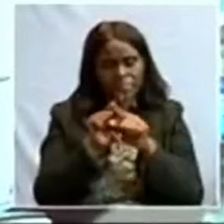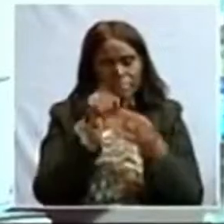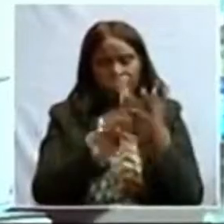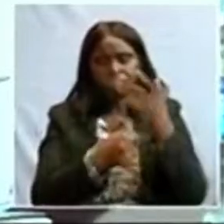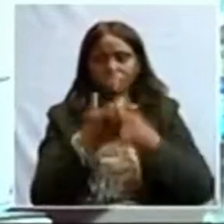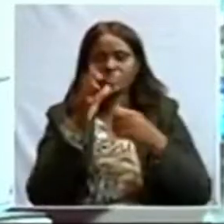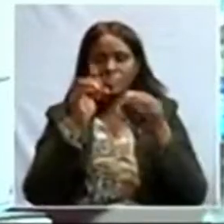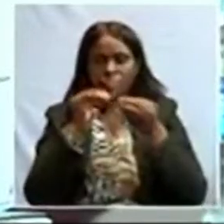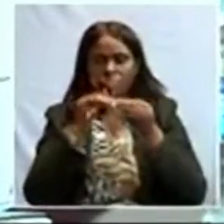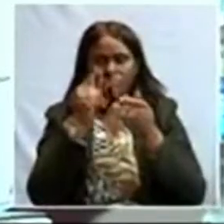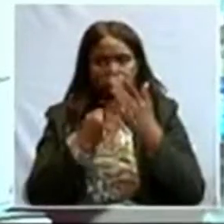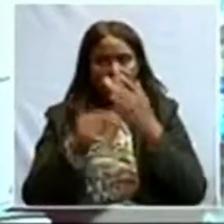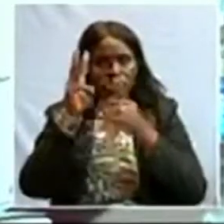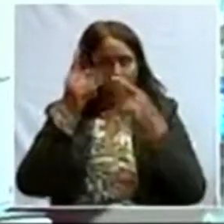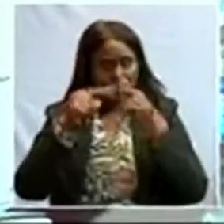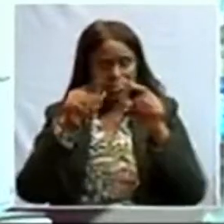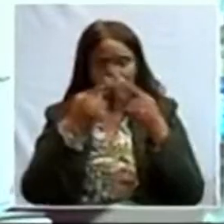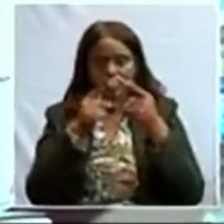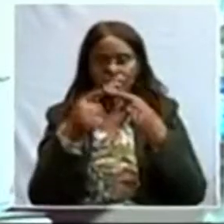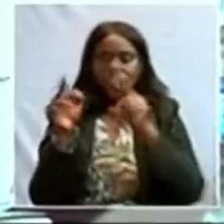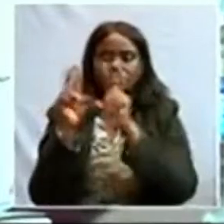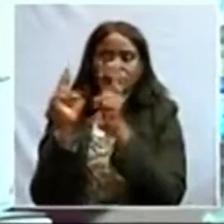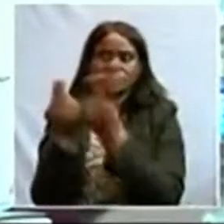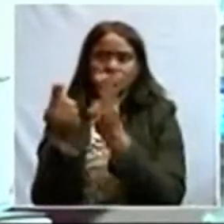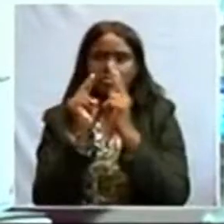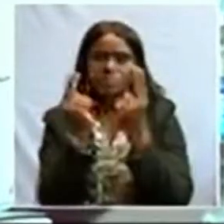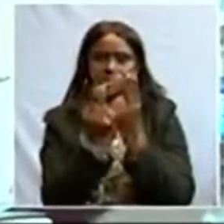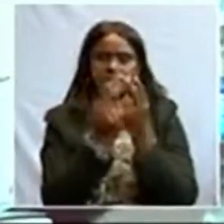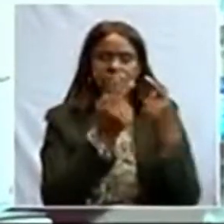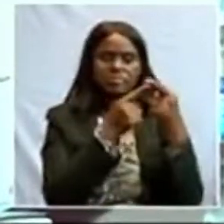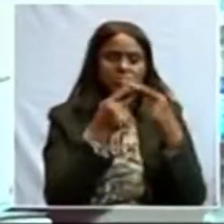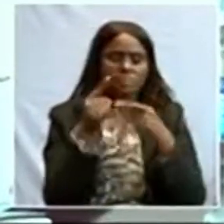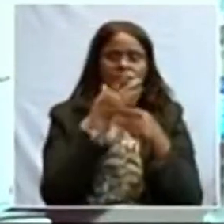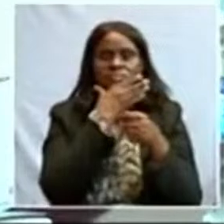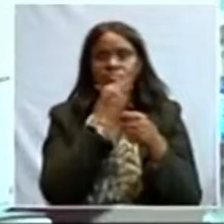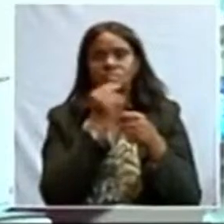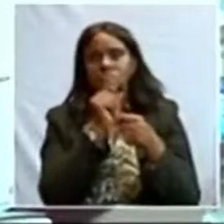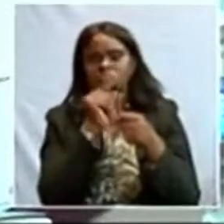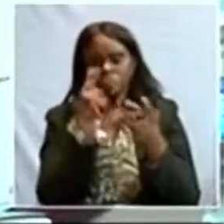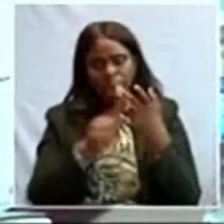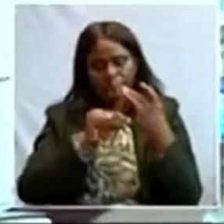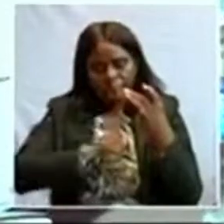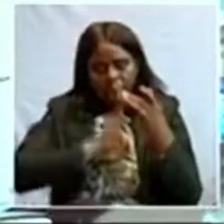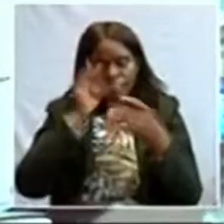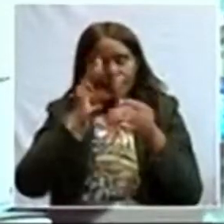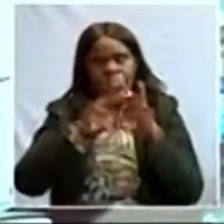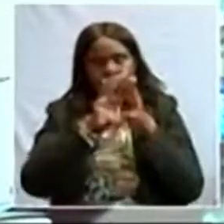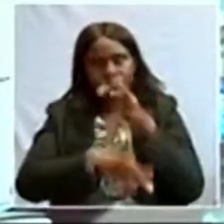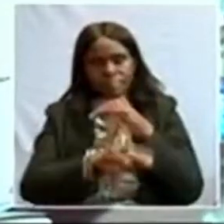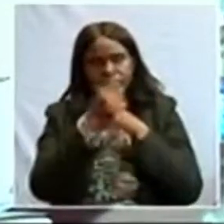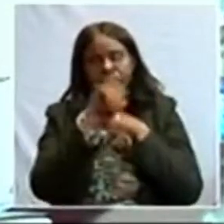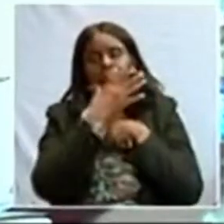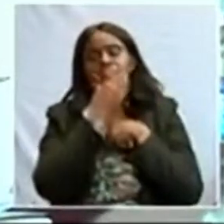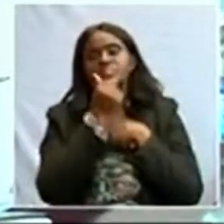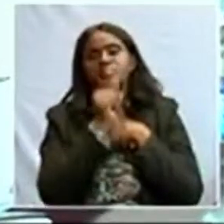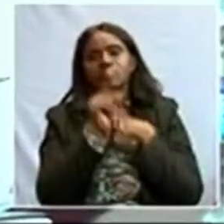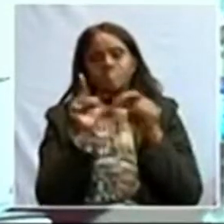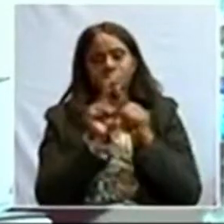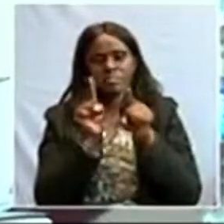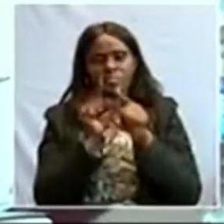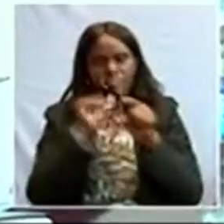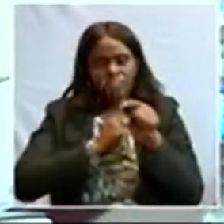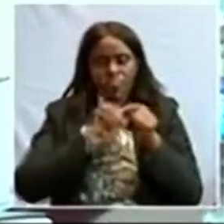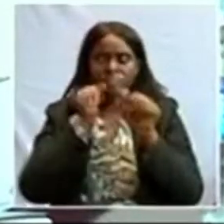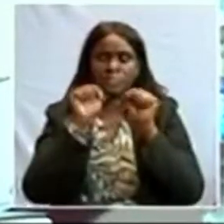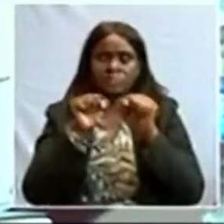consultations are going on between the different unions, between the different commissions, is that we would be under one commission, and where we say